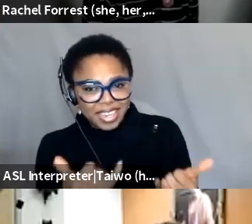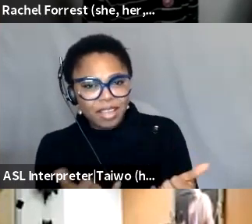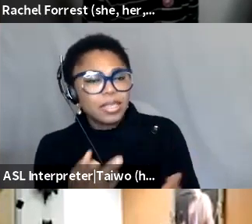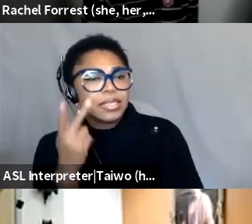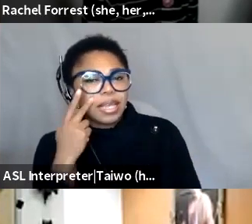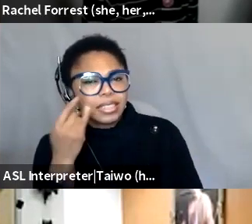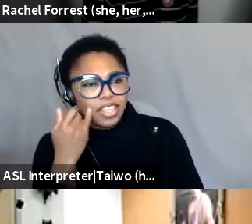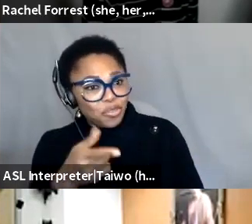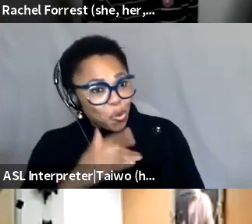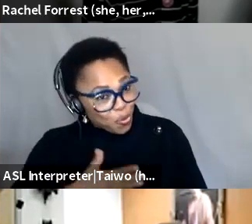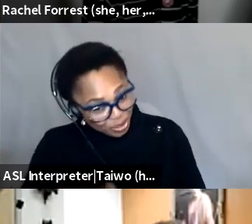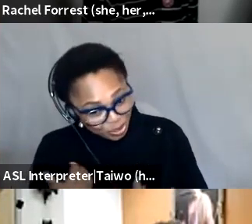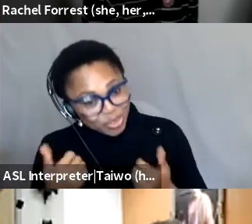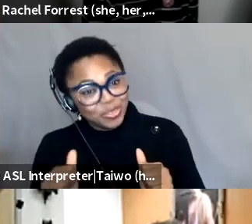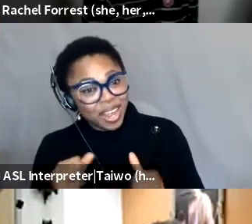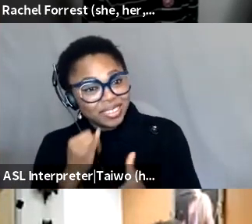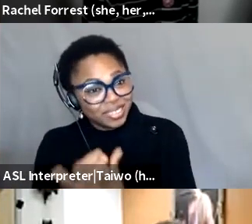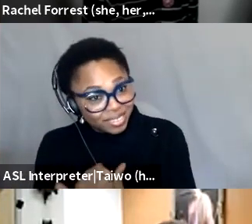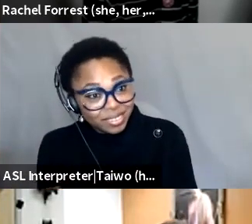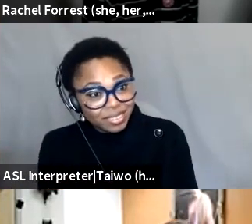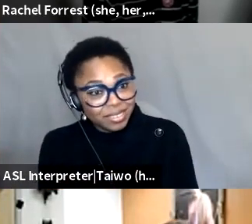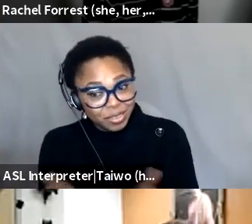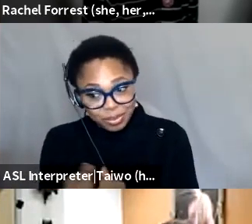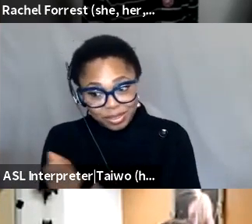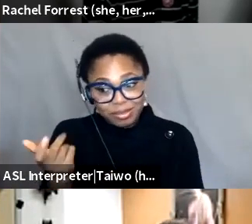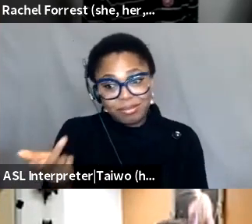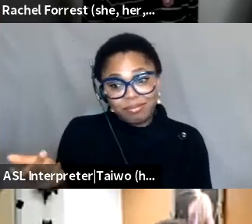if you're willing to give it a try with the actors.